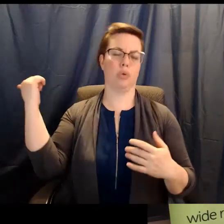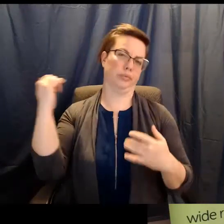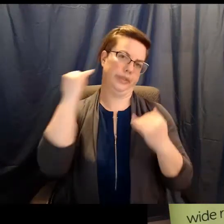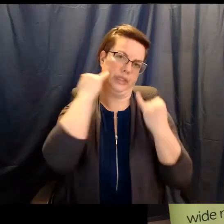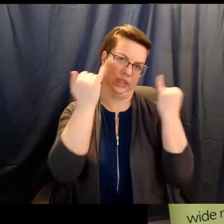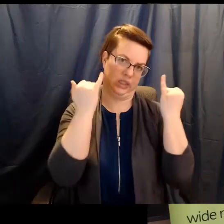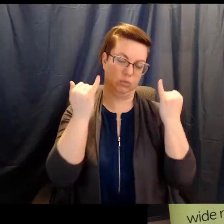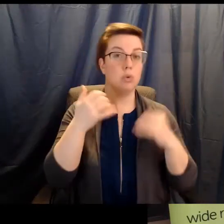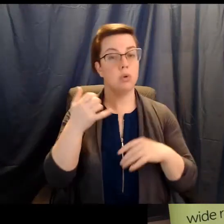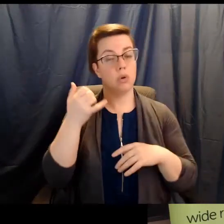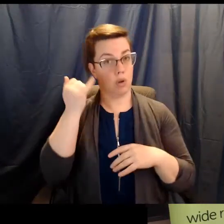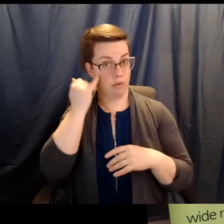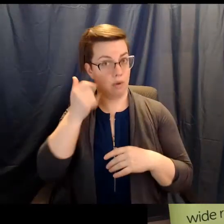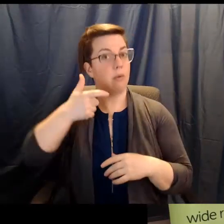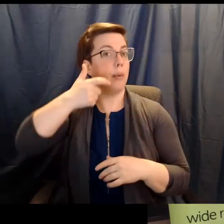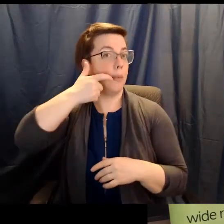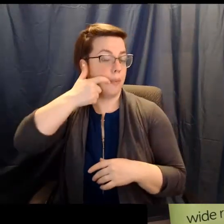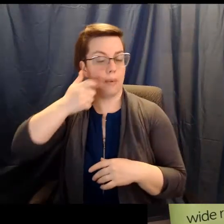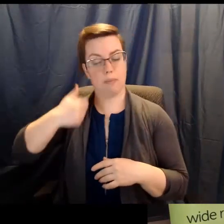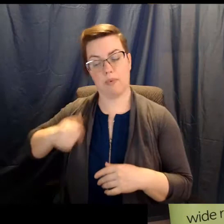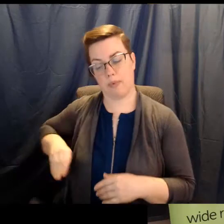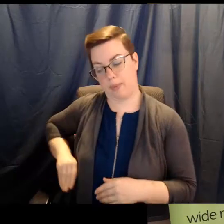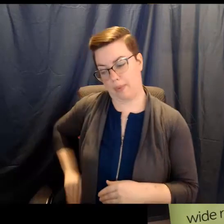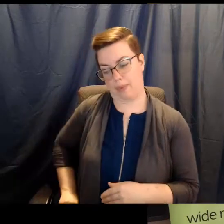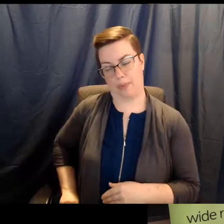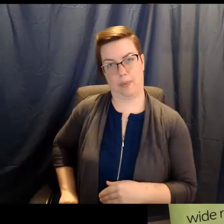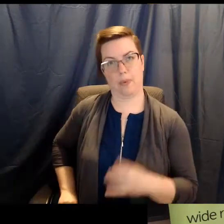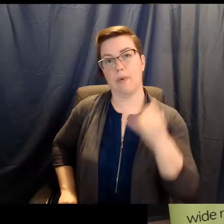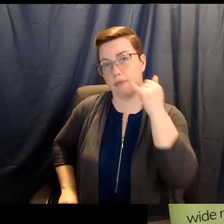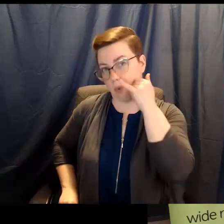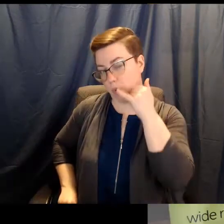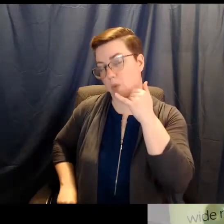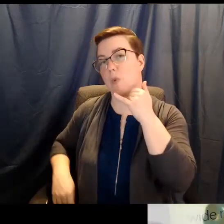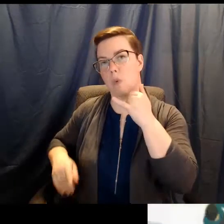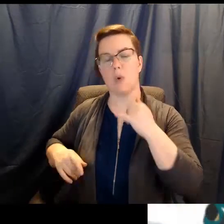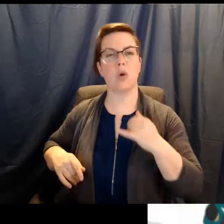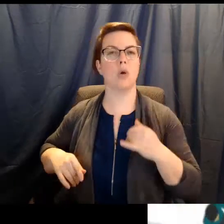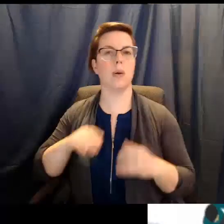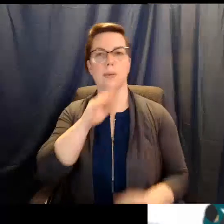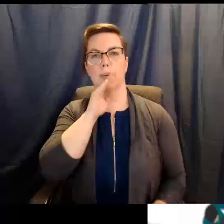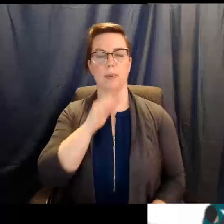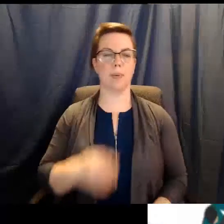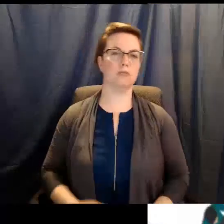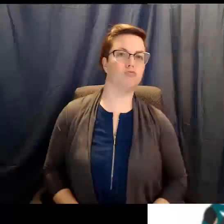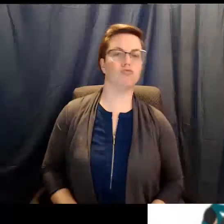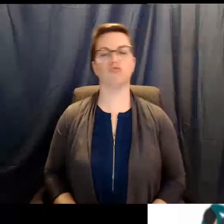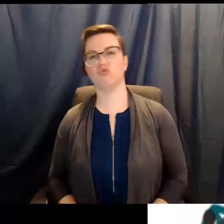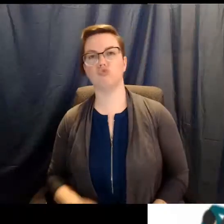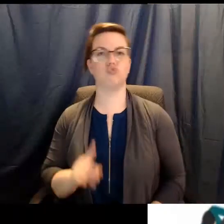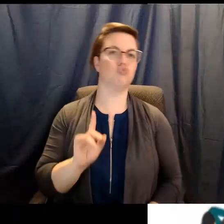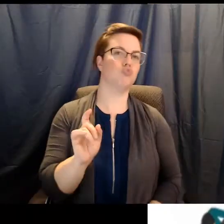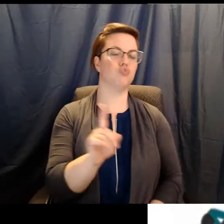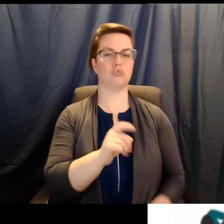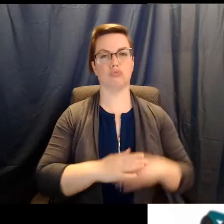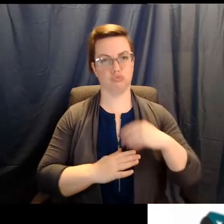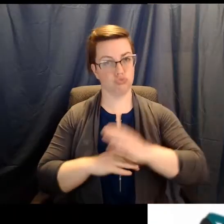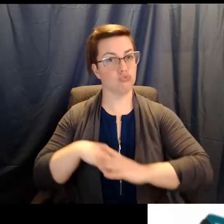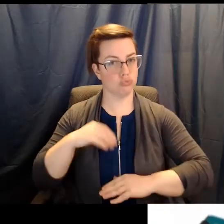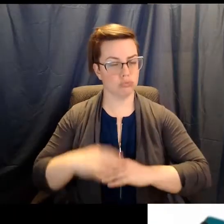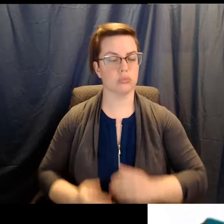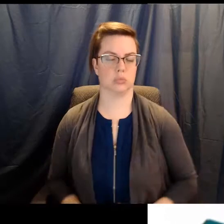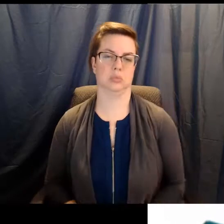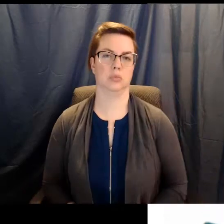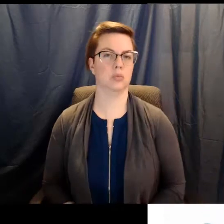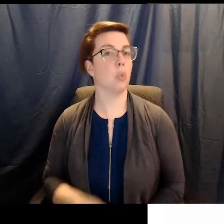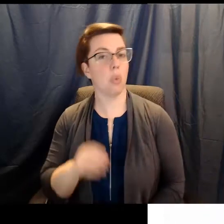There's examples from the office as well. Right? Can you spread out your meetings throughout the day instead of having them all in the morning? So you mix up computer time and meeting time.